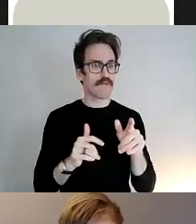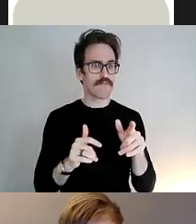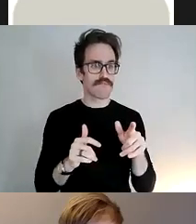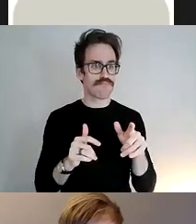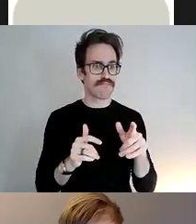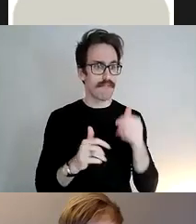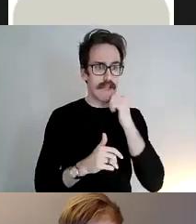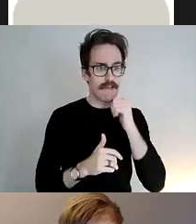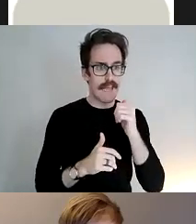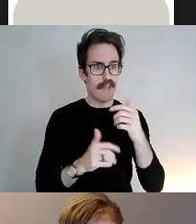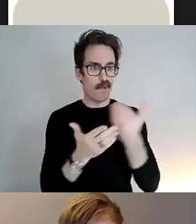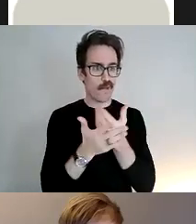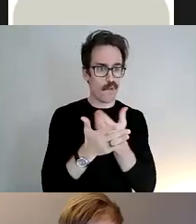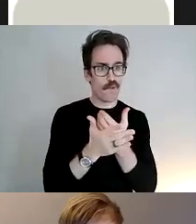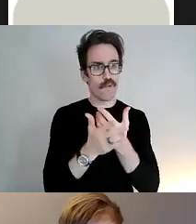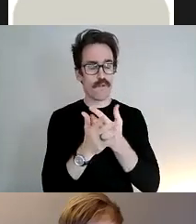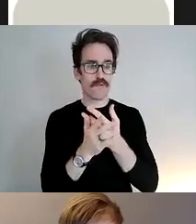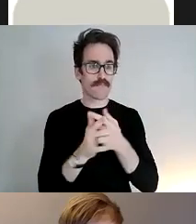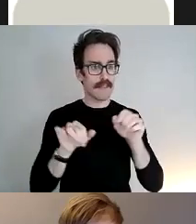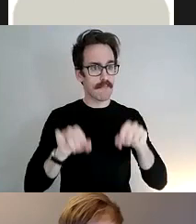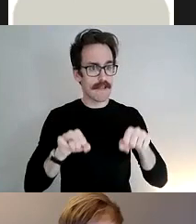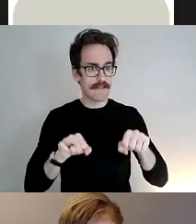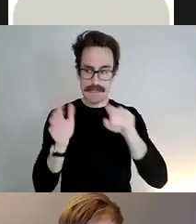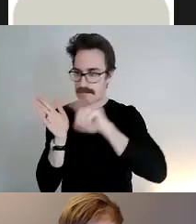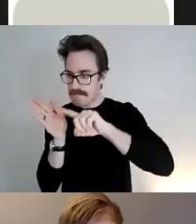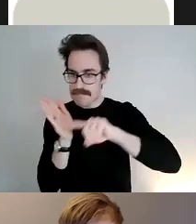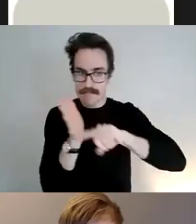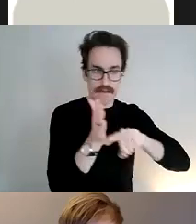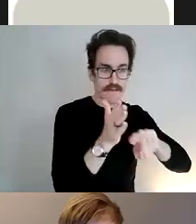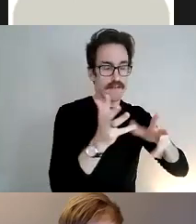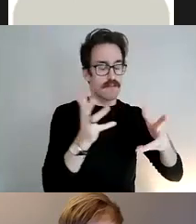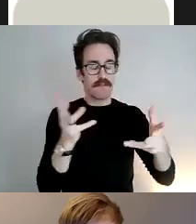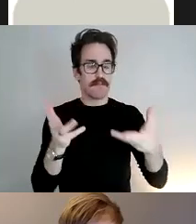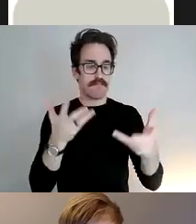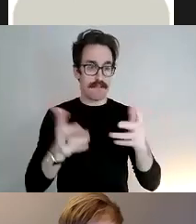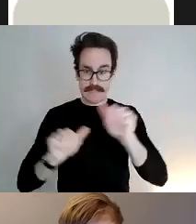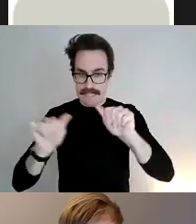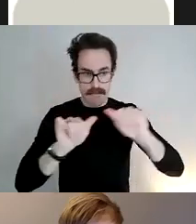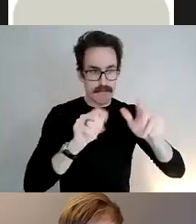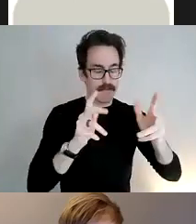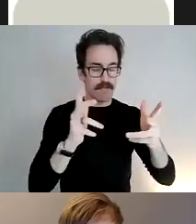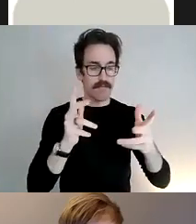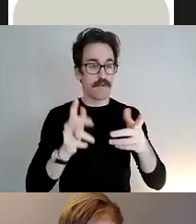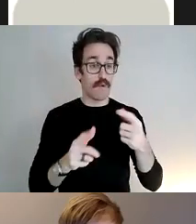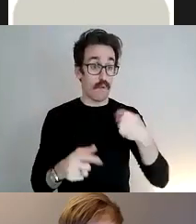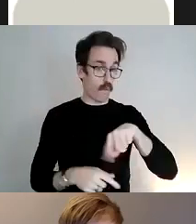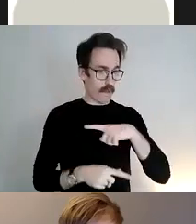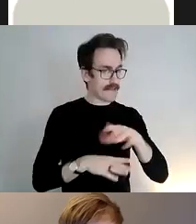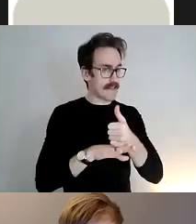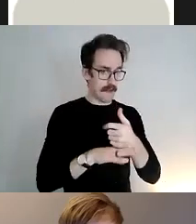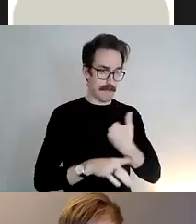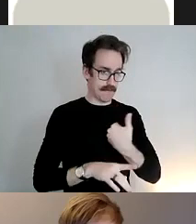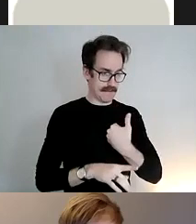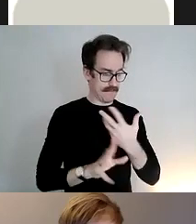for people and collecting clients, that's really not what should be happening. We're only allowed to arrange them ourselves, the Section 16